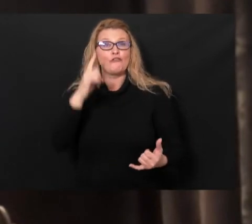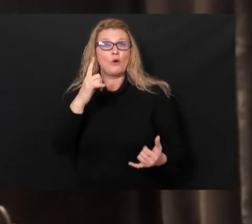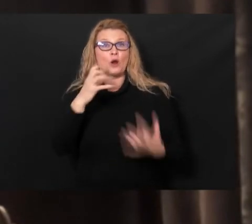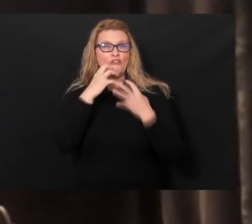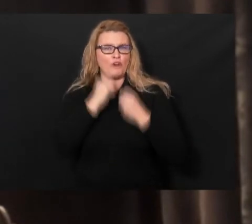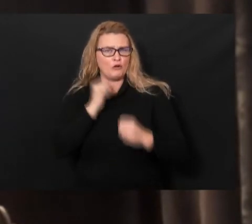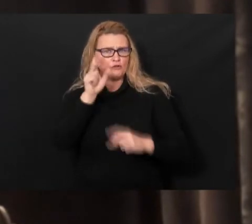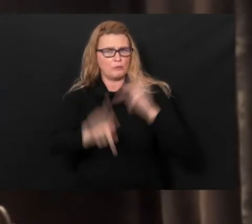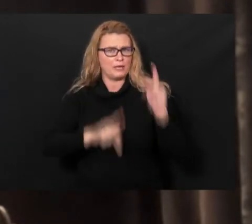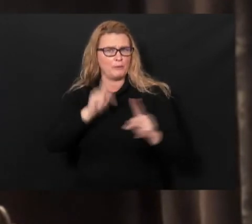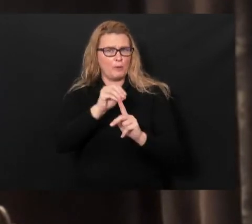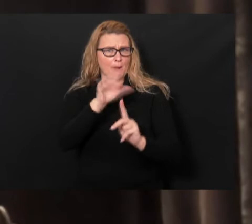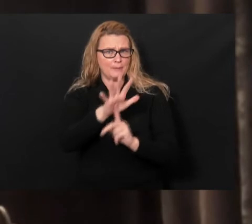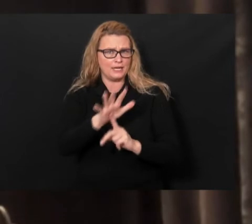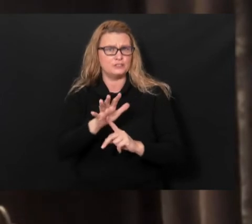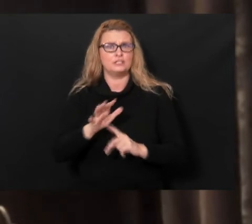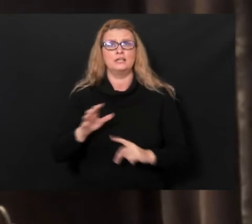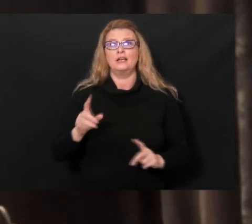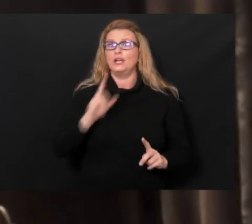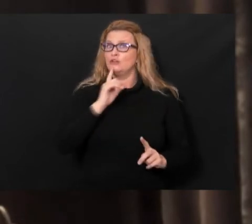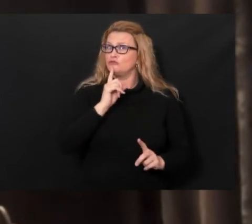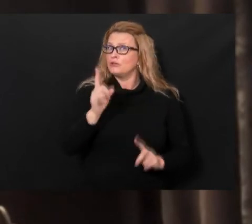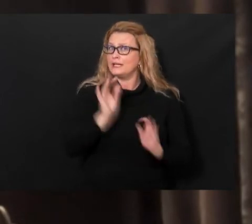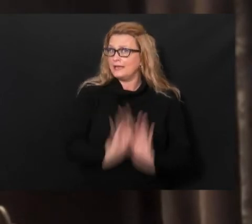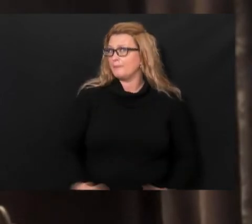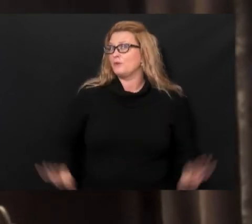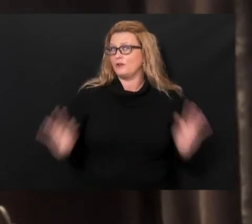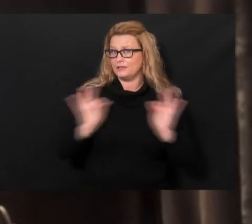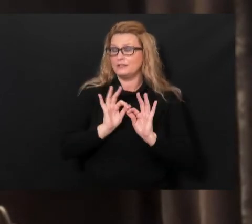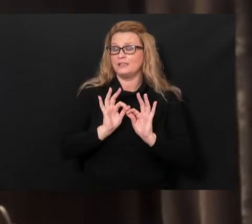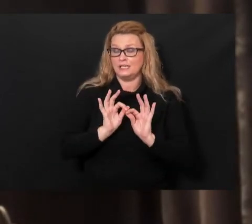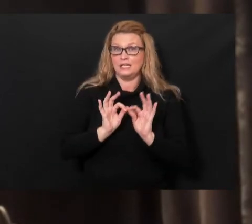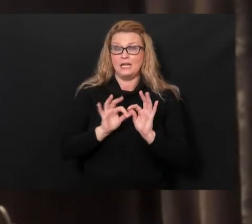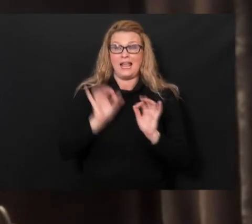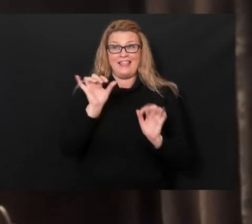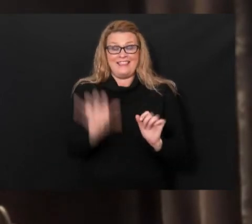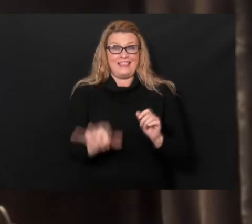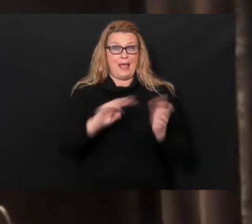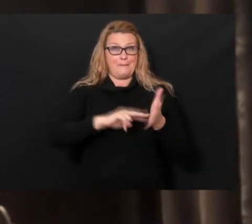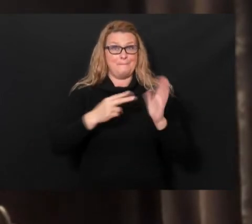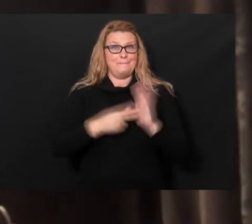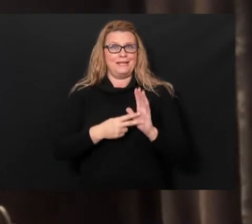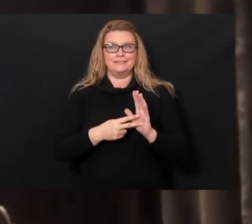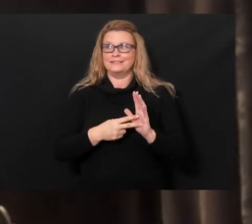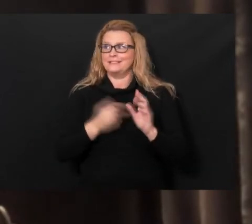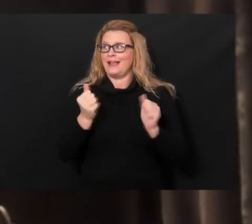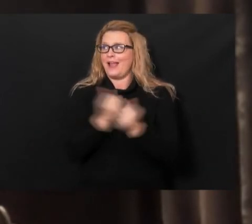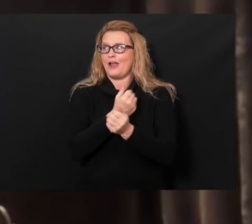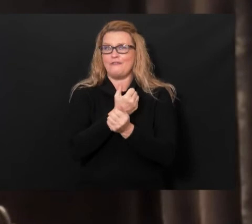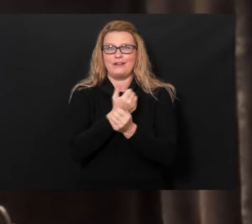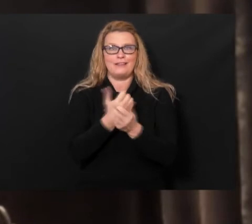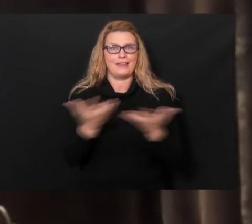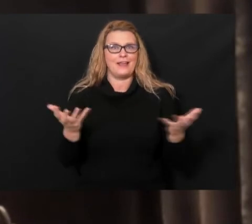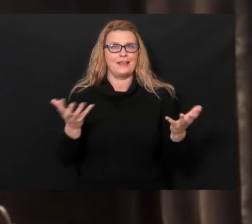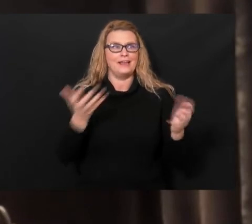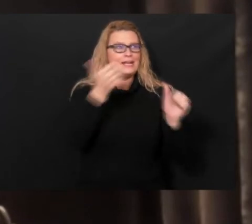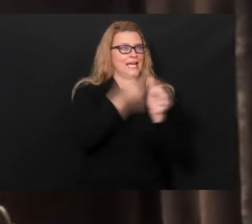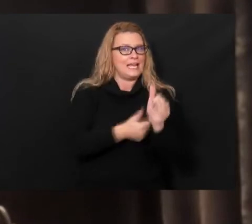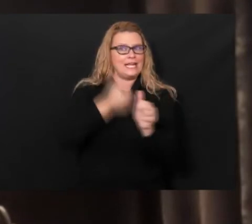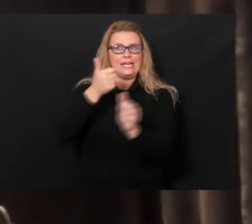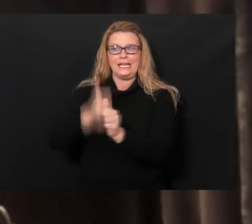citizens population is really, really important. And that makes it even more vital that each person in